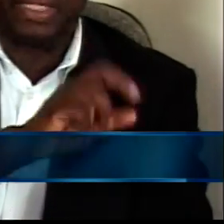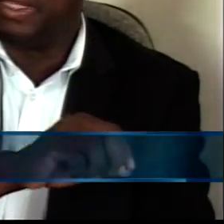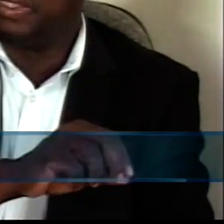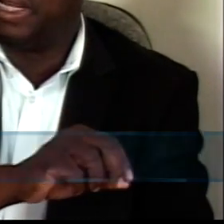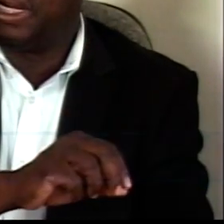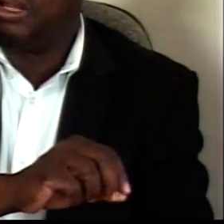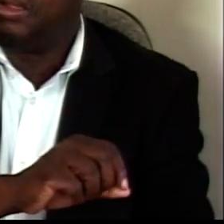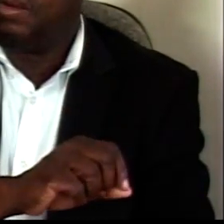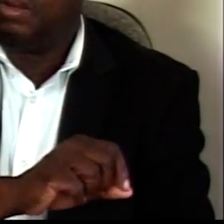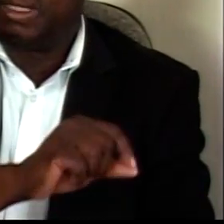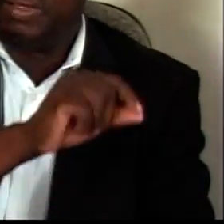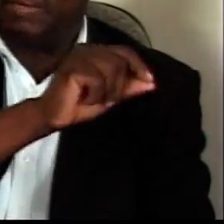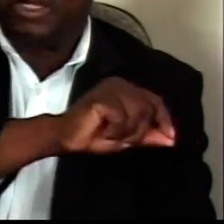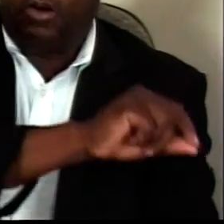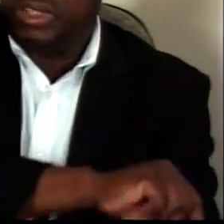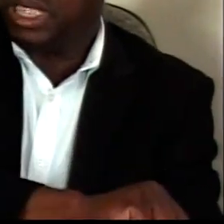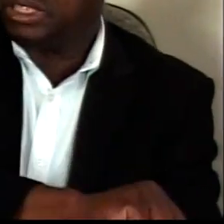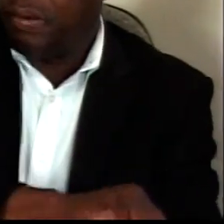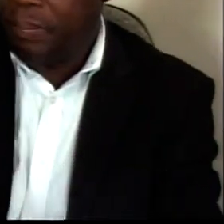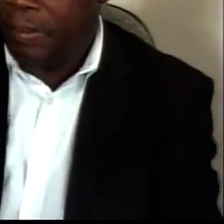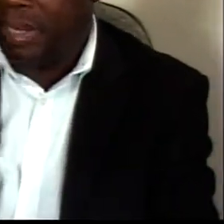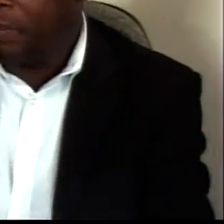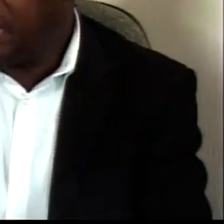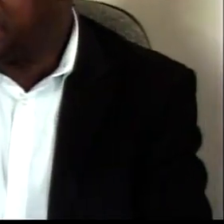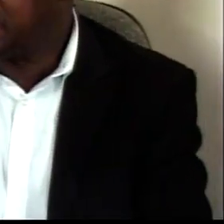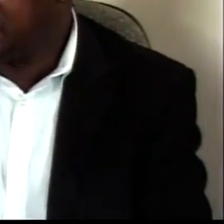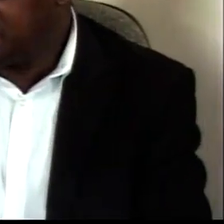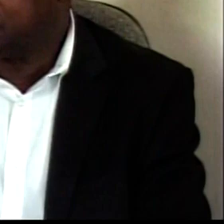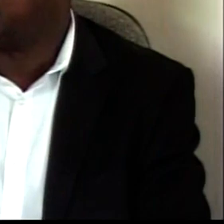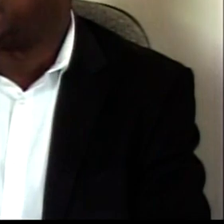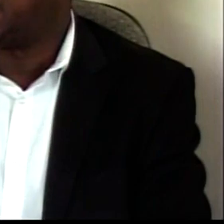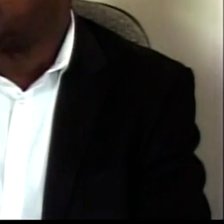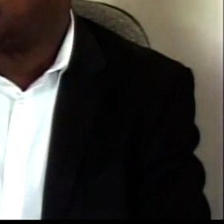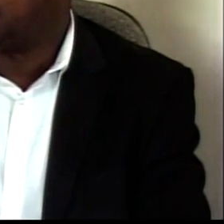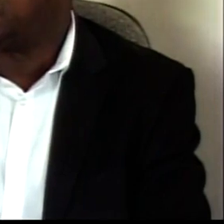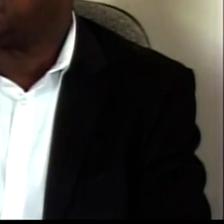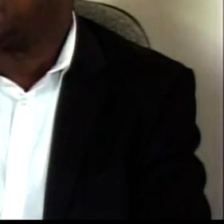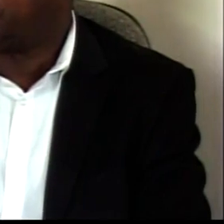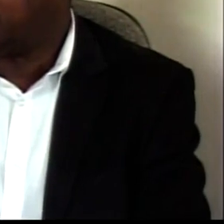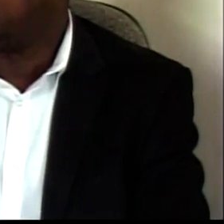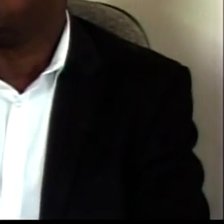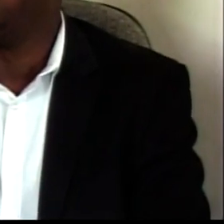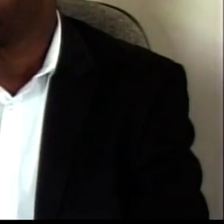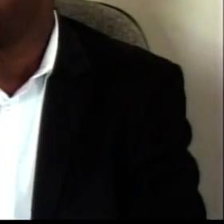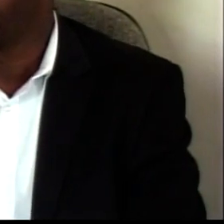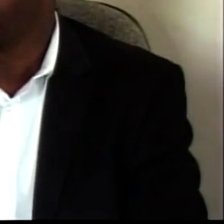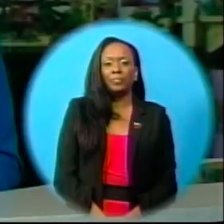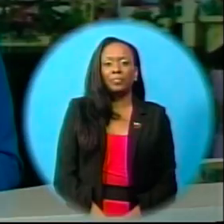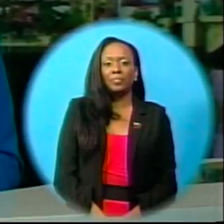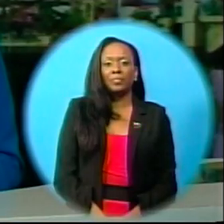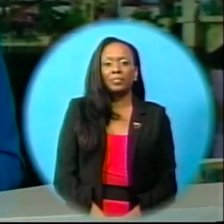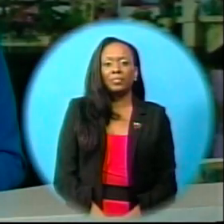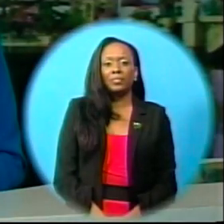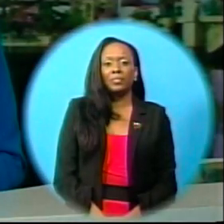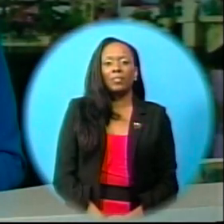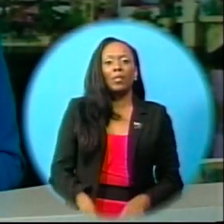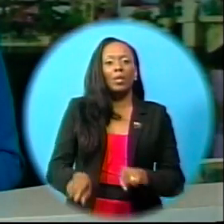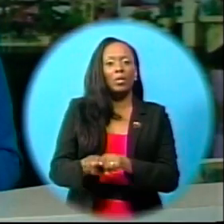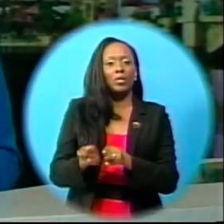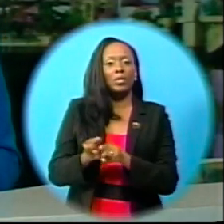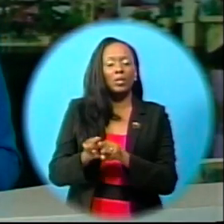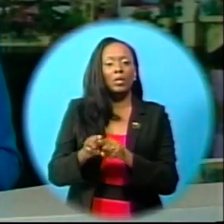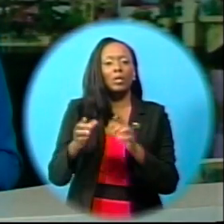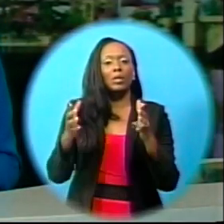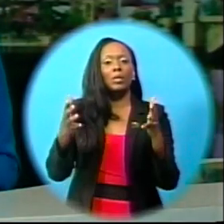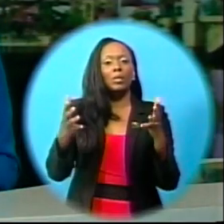the spectators there, some of the very coaches or the people that play this nice road tennis that we go and watch, they are part of a church. In addition,